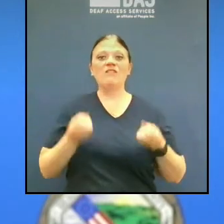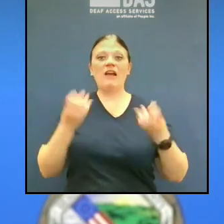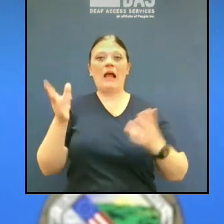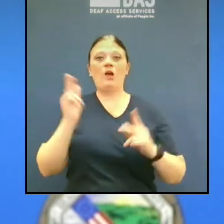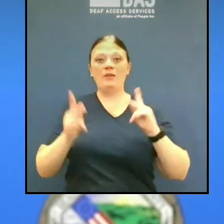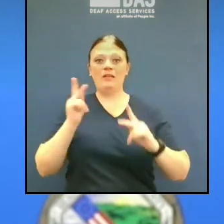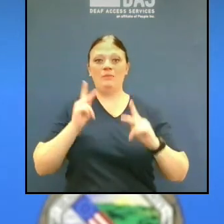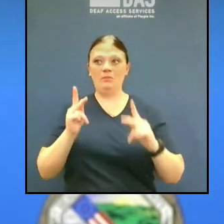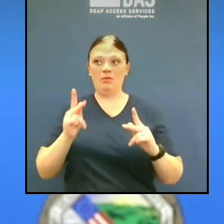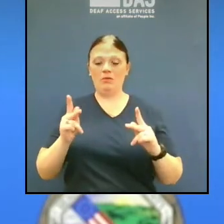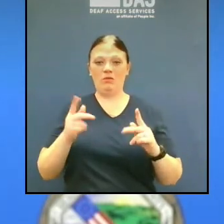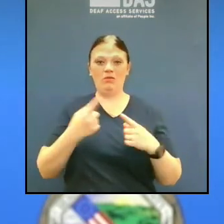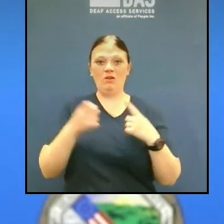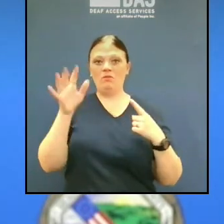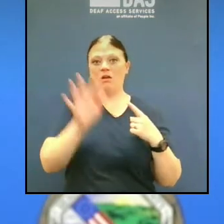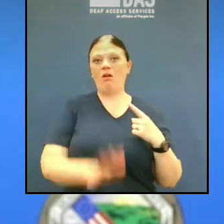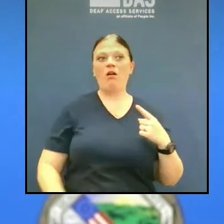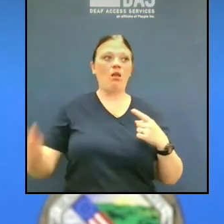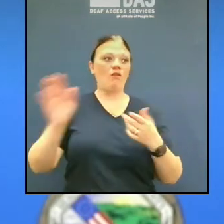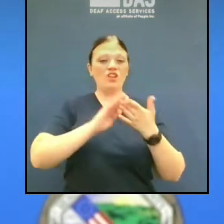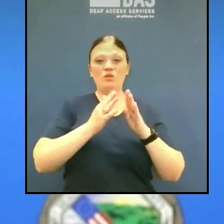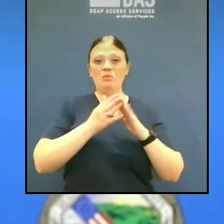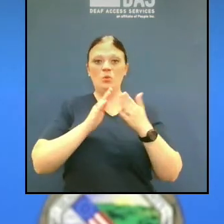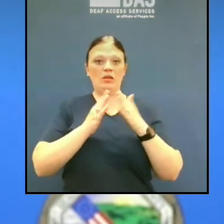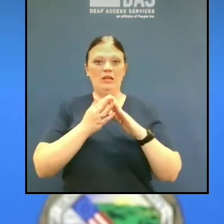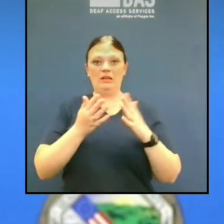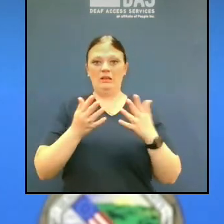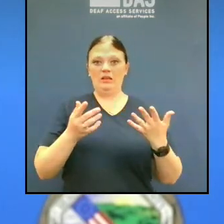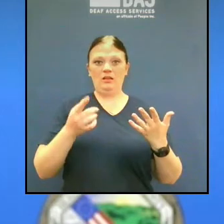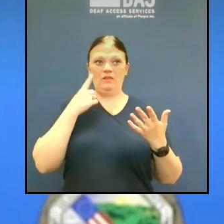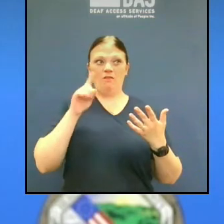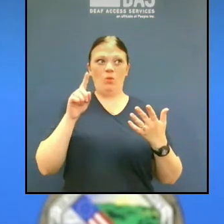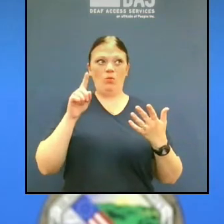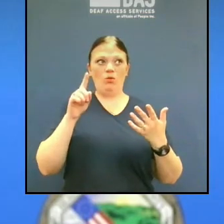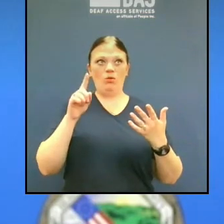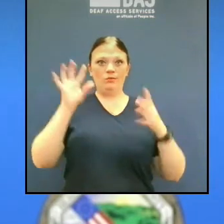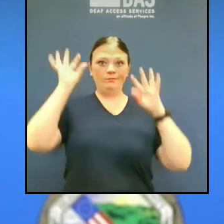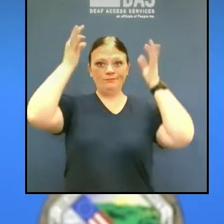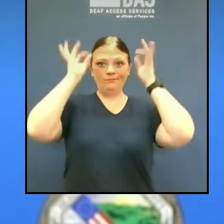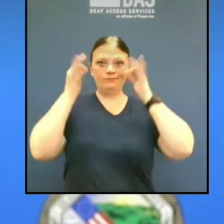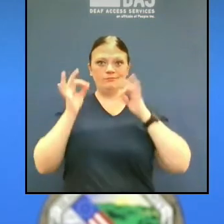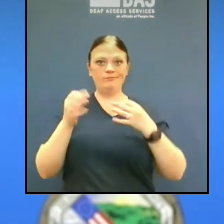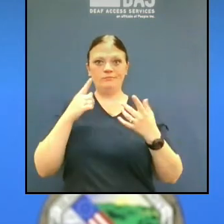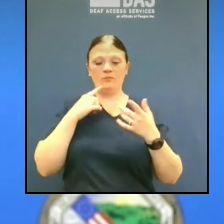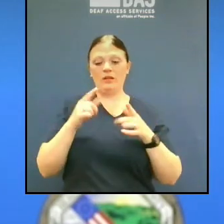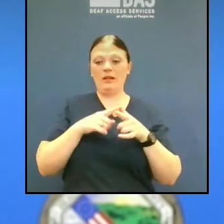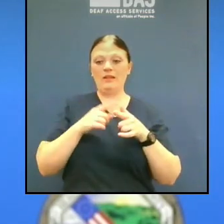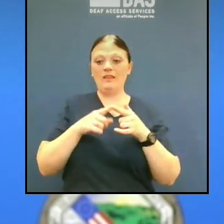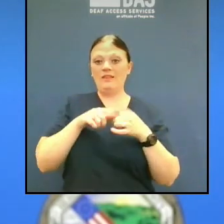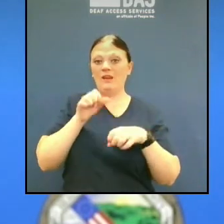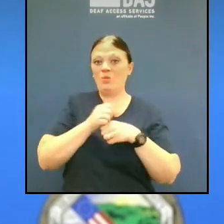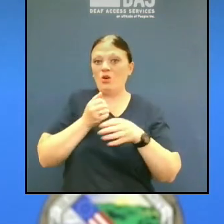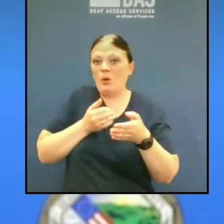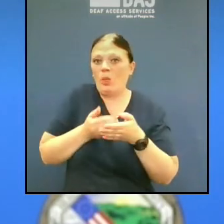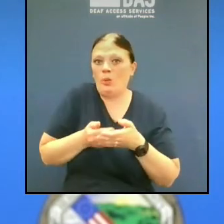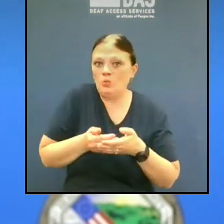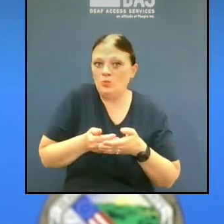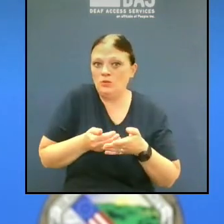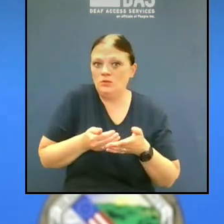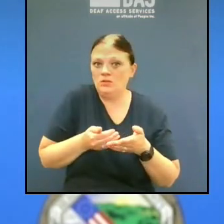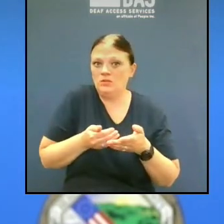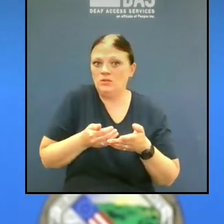individuals that come from across the community for work and the closeness that they have. There are, of